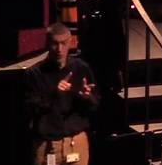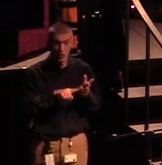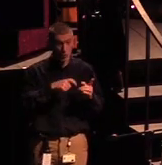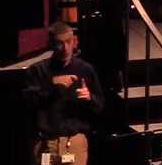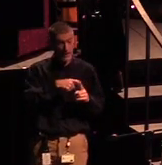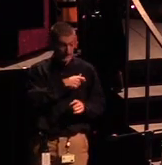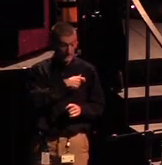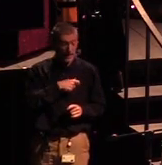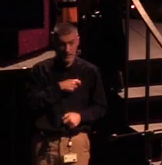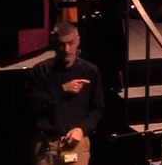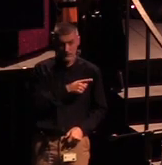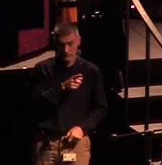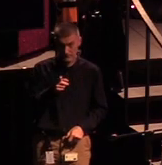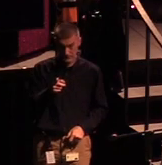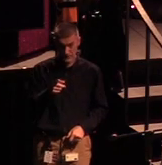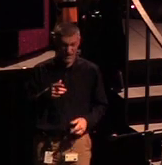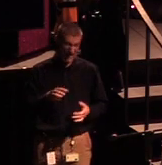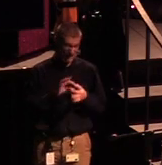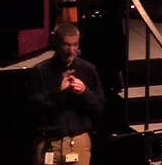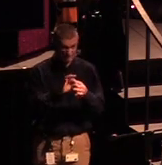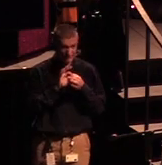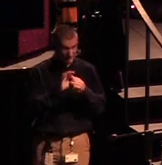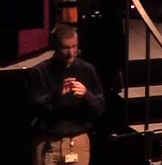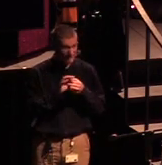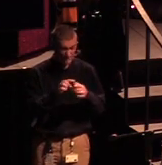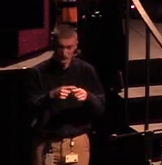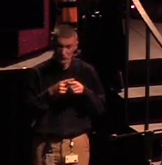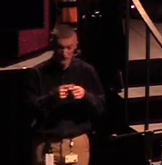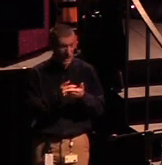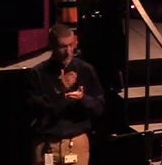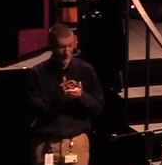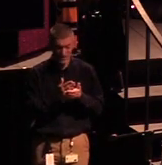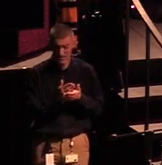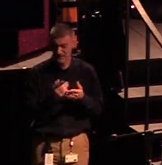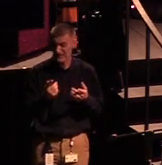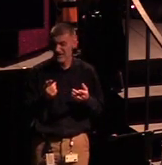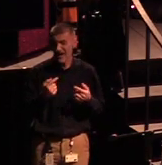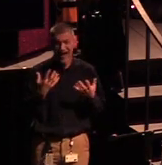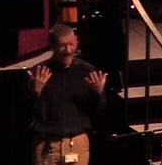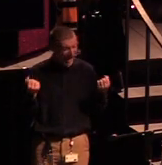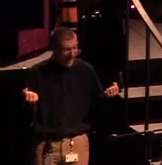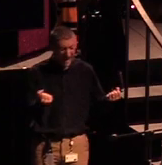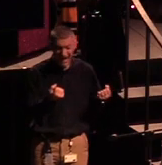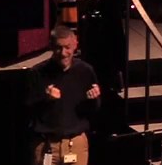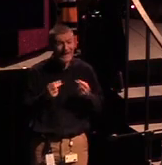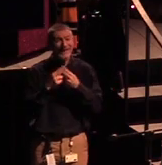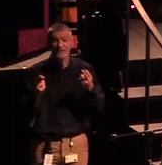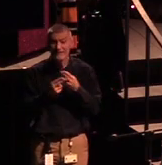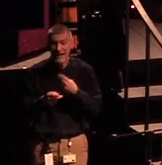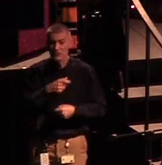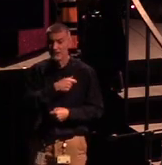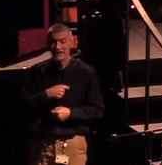share my feelings that the so many international delegates have actually should have come to this event there's somewhere between